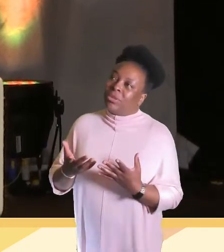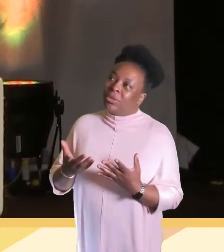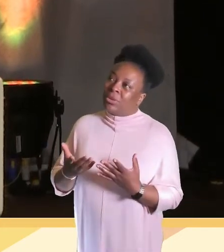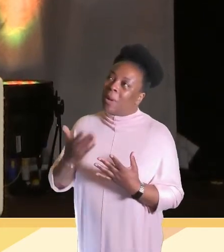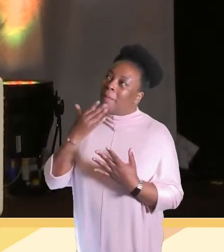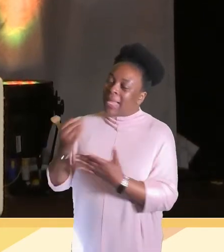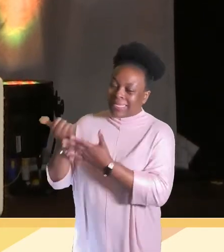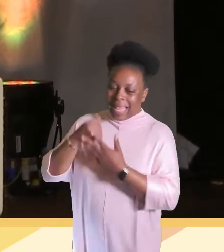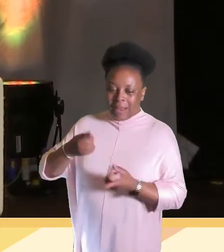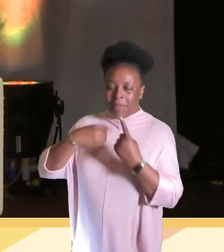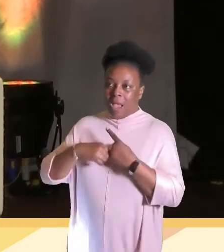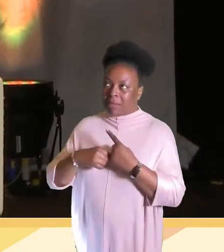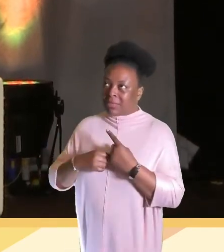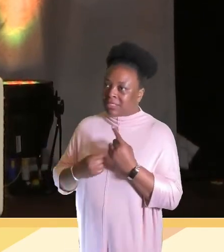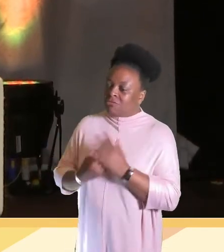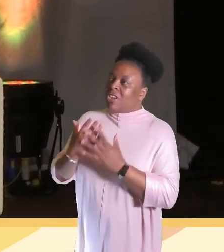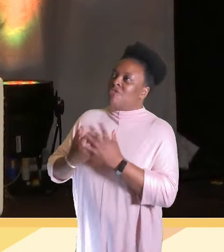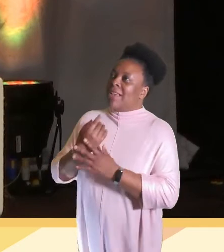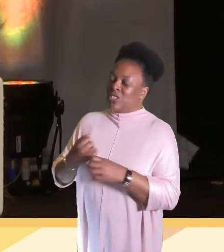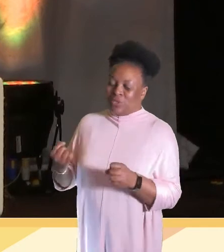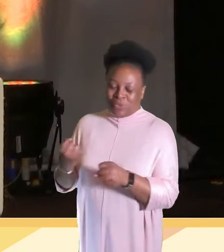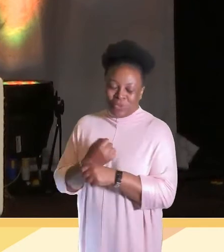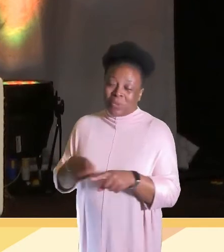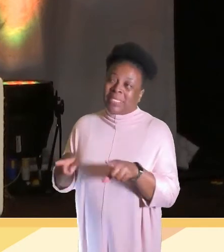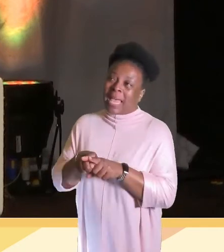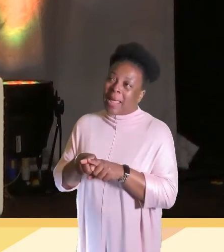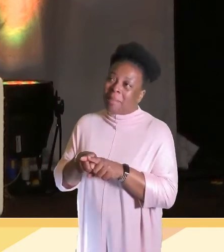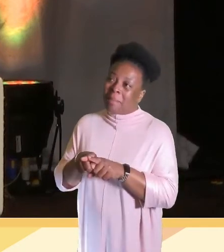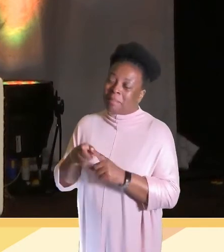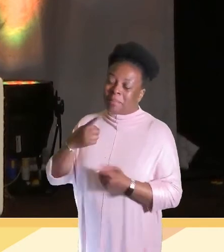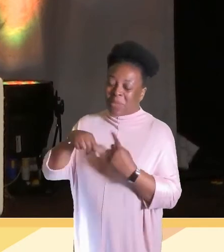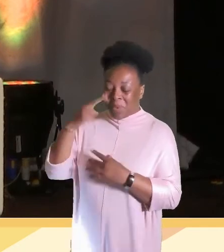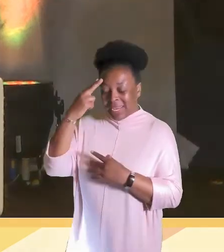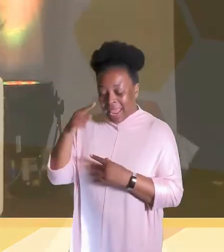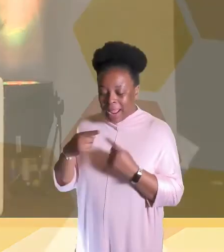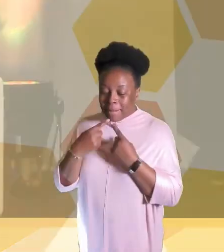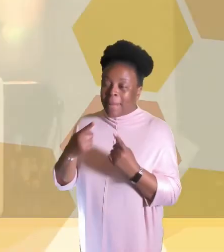to do the same. And we name and remember these your loved children.